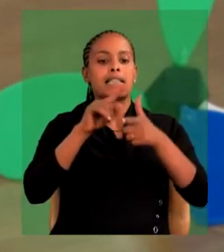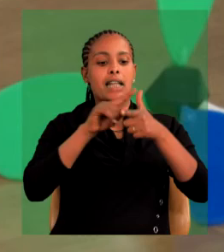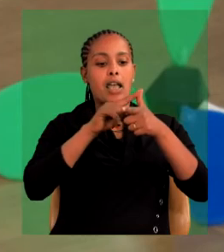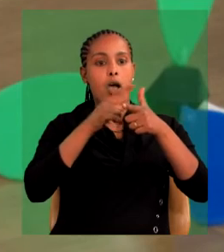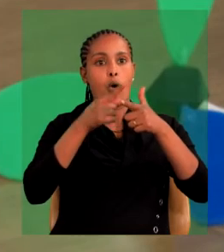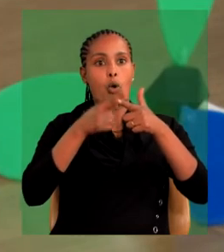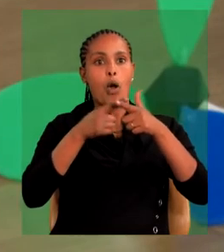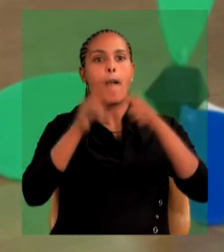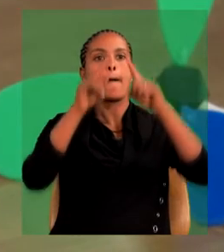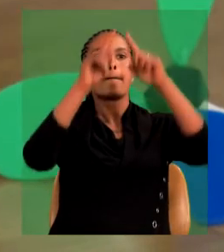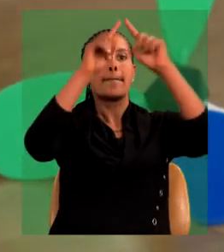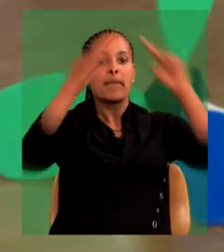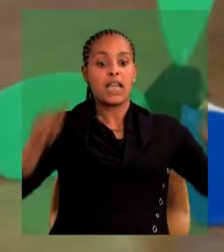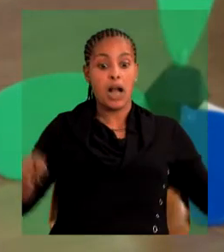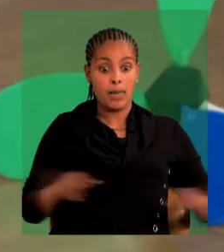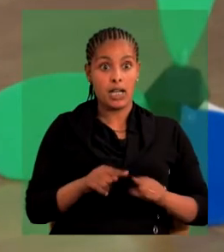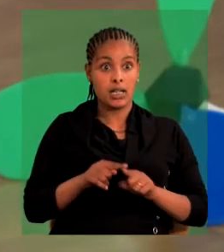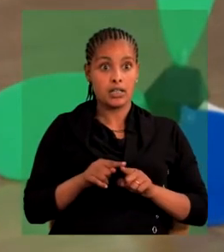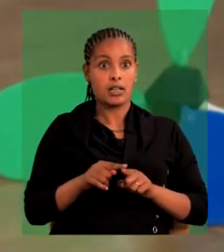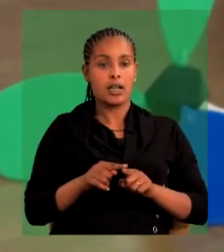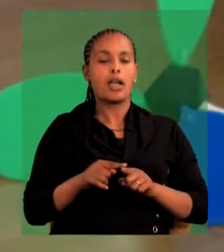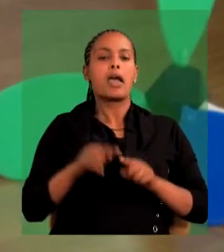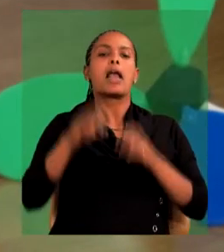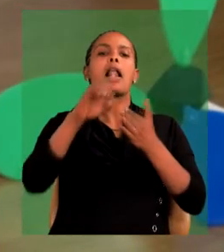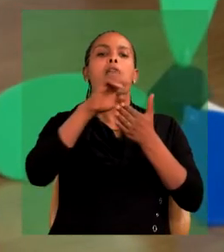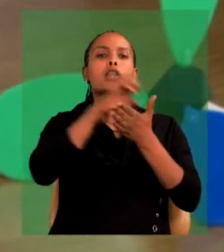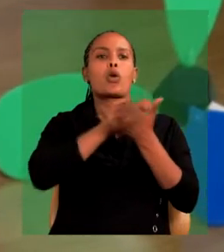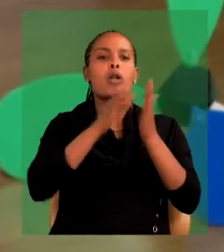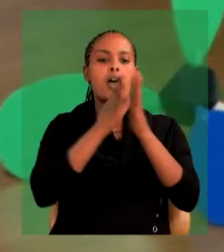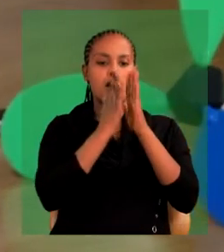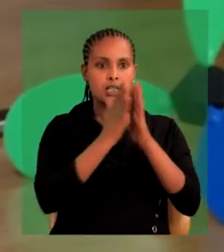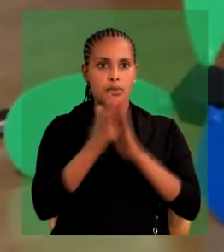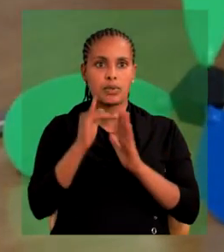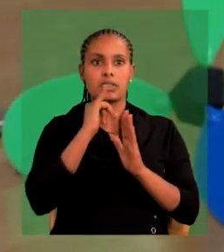triangular pyramid, but the electron arrangement is